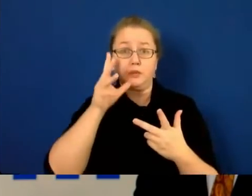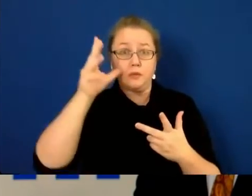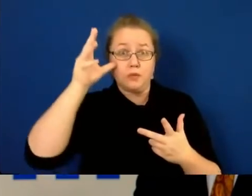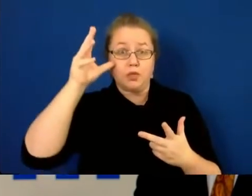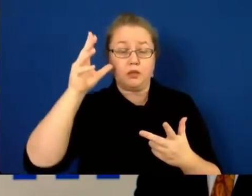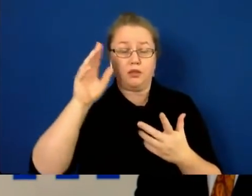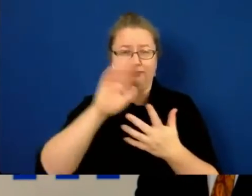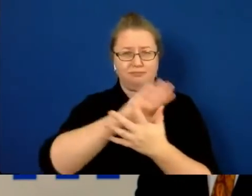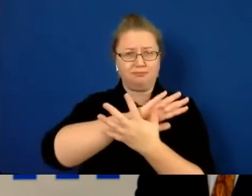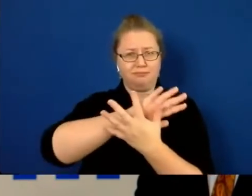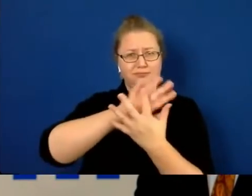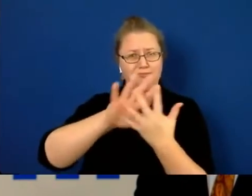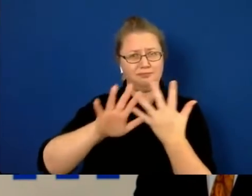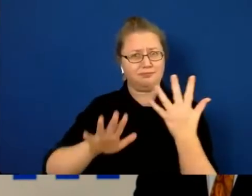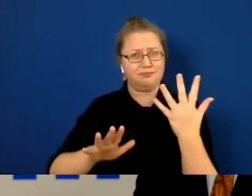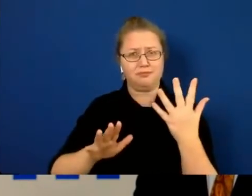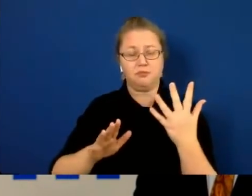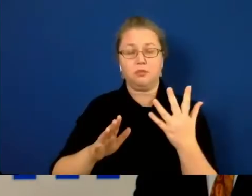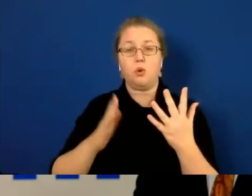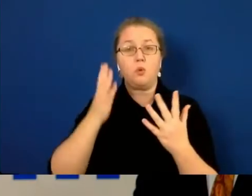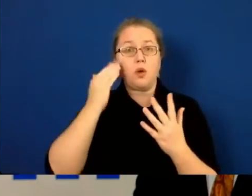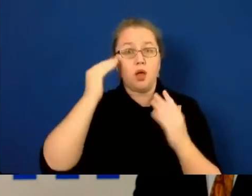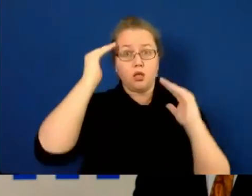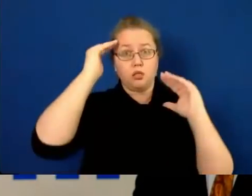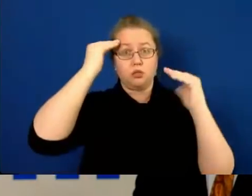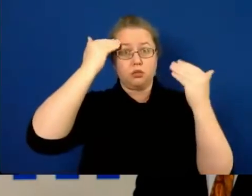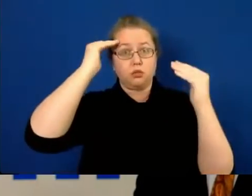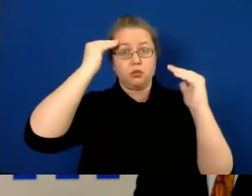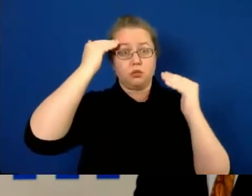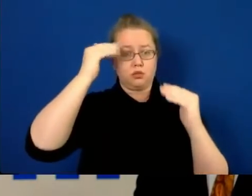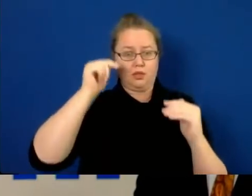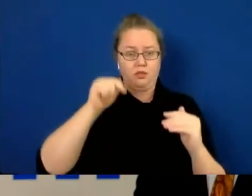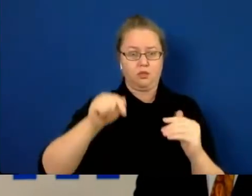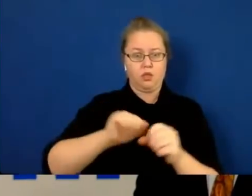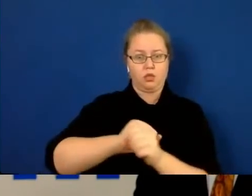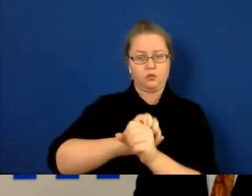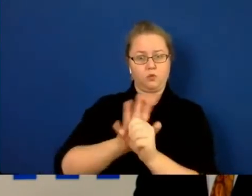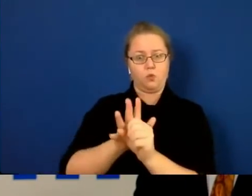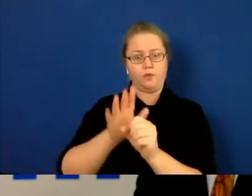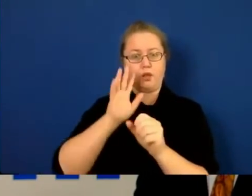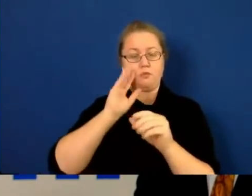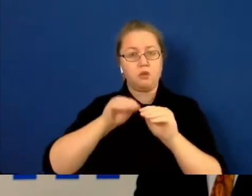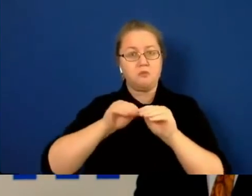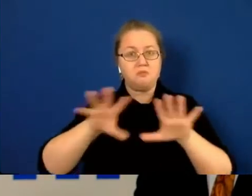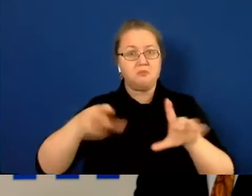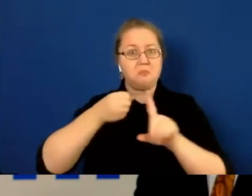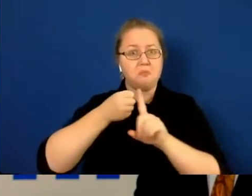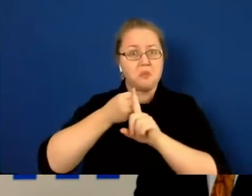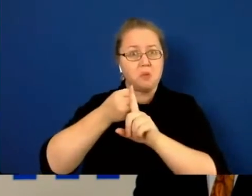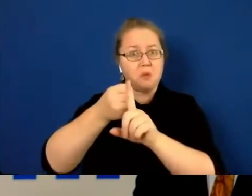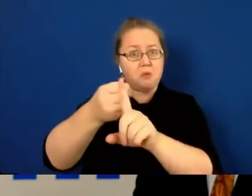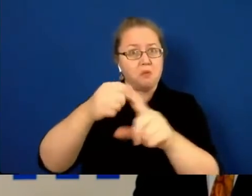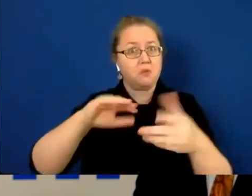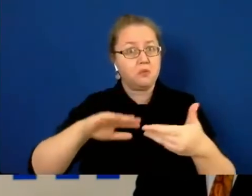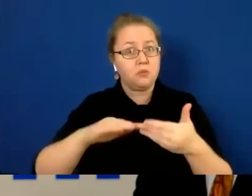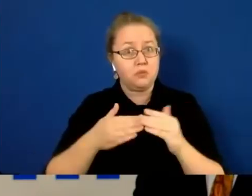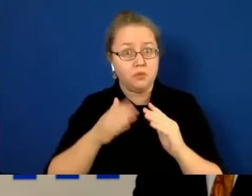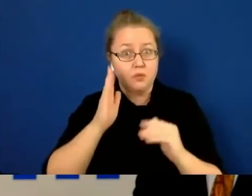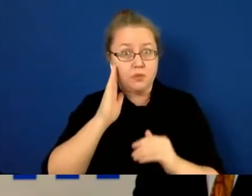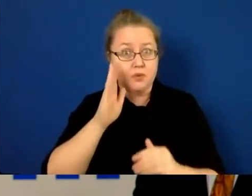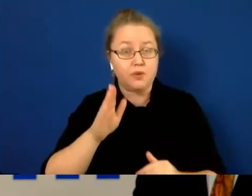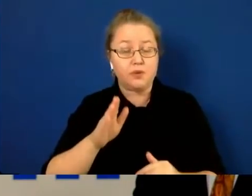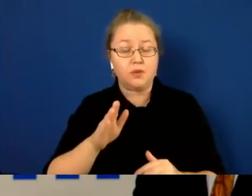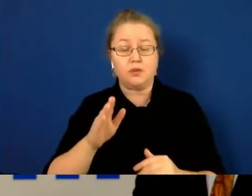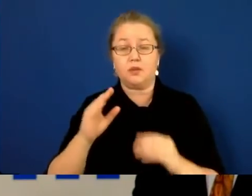impact that could have on the education system? You know, I think we are worried about all essential workers and